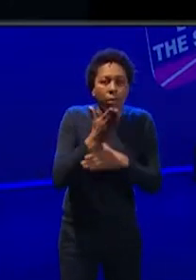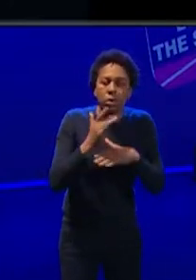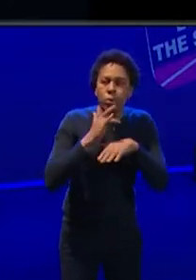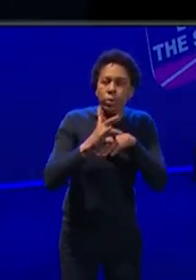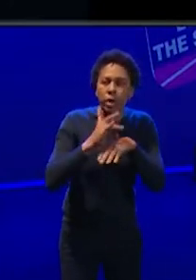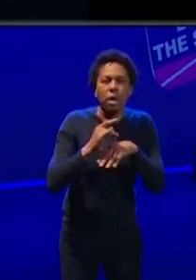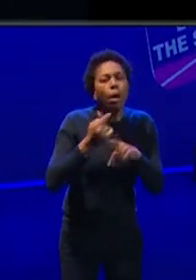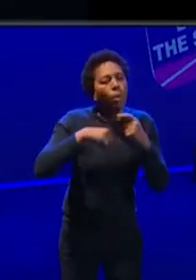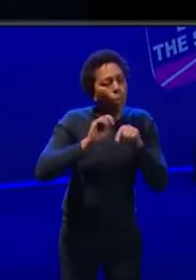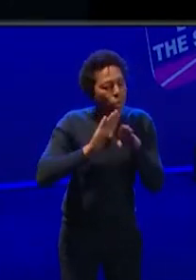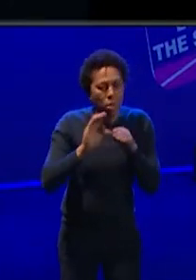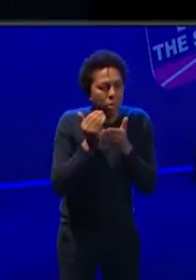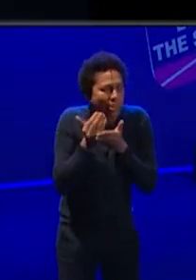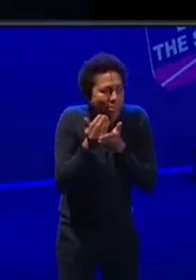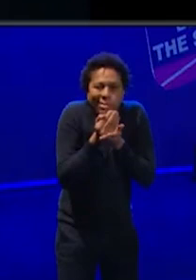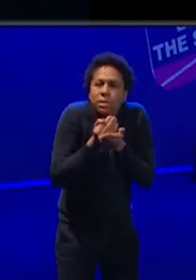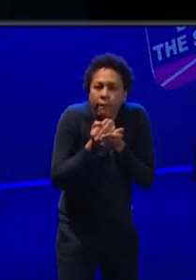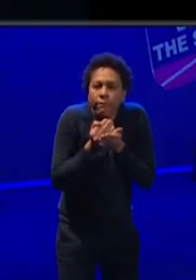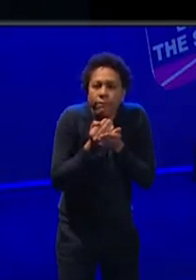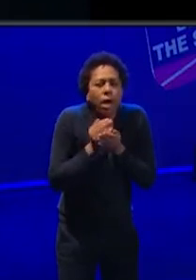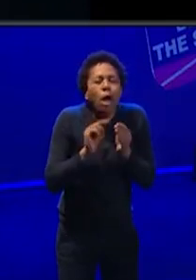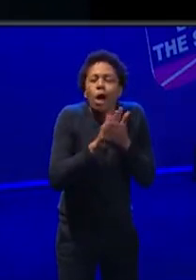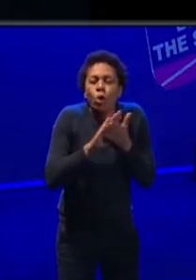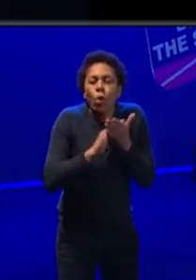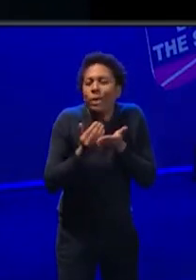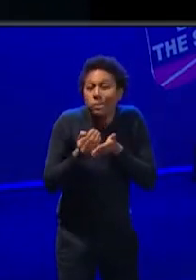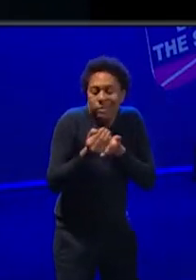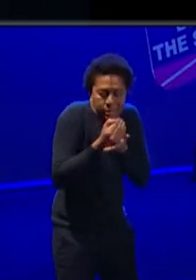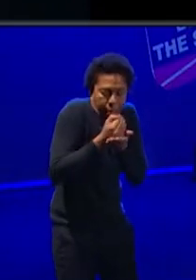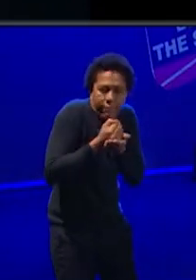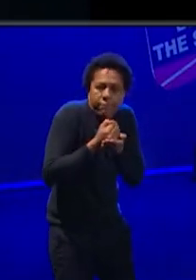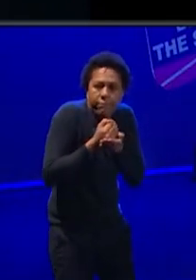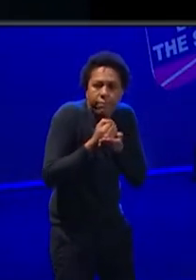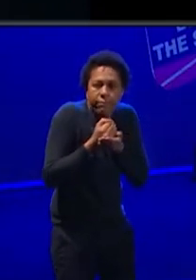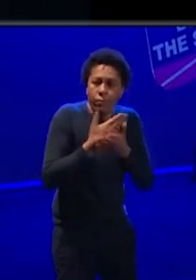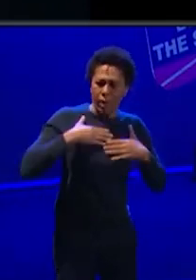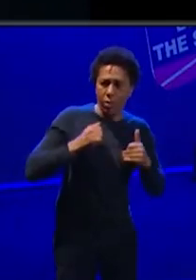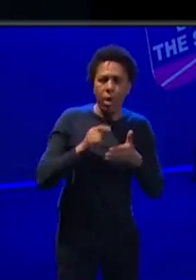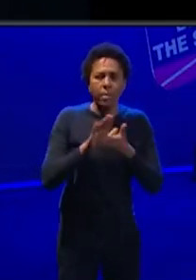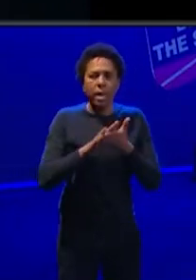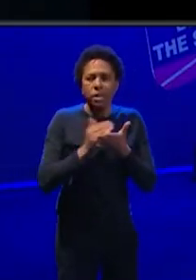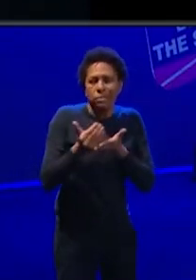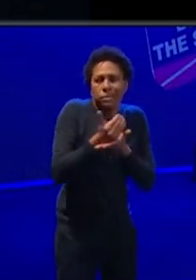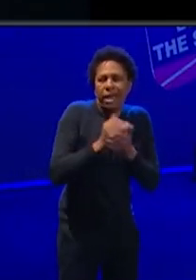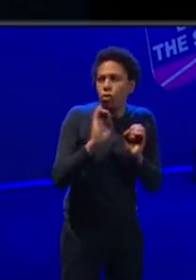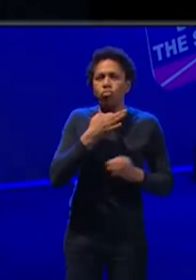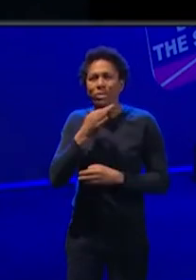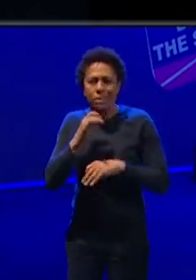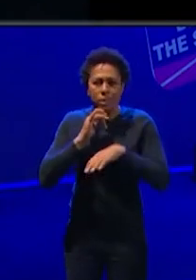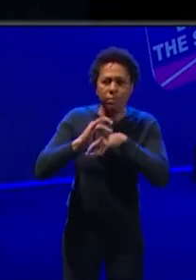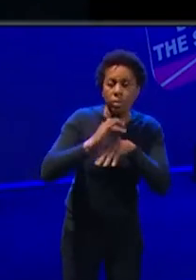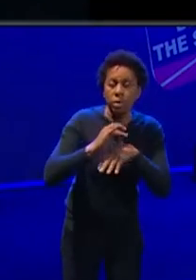what's interesting is what's happened to streaming on demand, the Netflix, the Amazons, and what they're doing in terms of